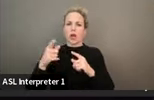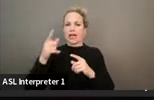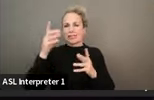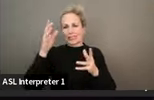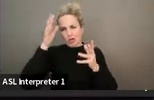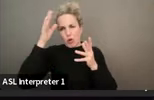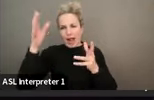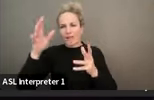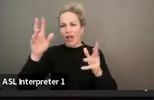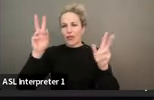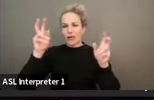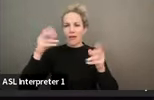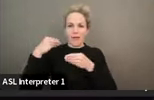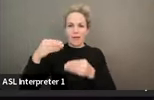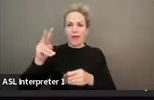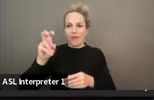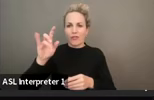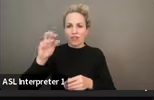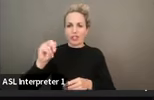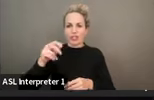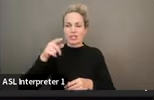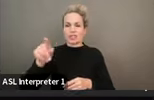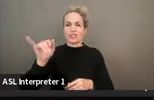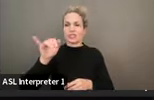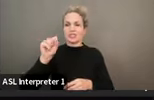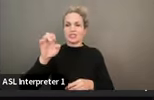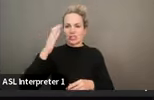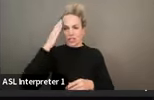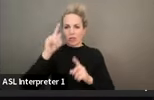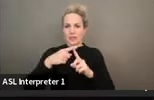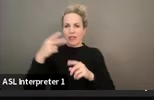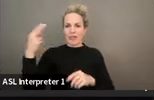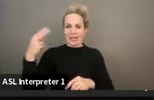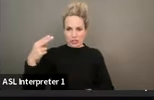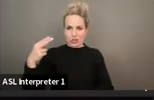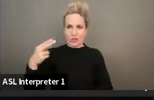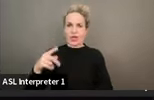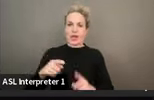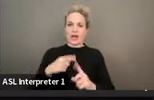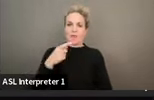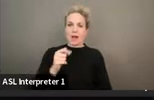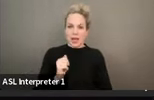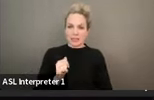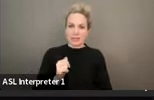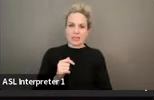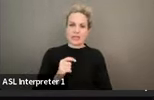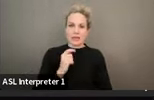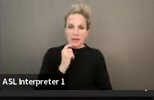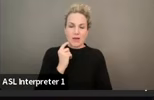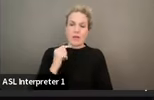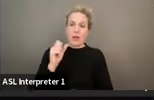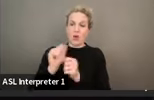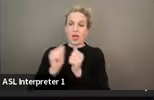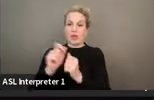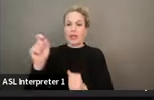this, AbleGamers does, before I joined actually, and Jesse knows about the history and all that, but We have the fortunate pleasure to work with Xbox and